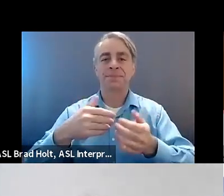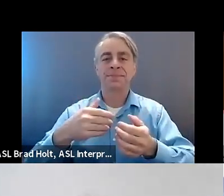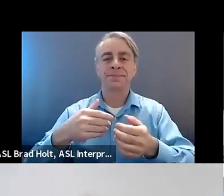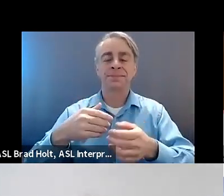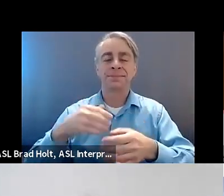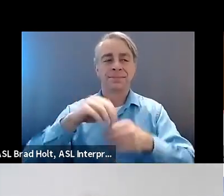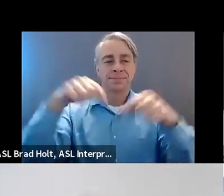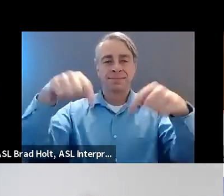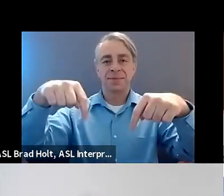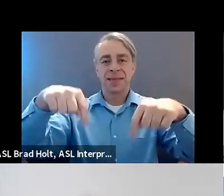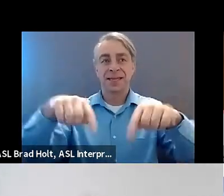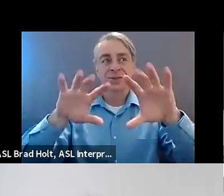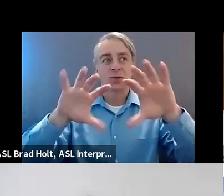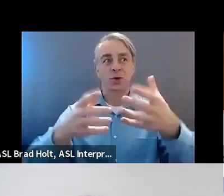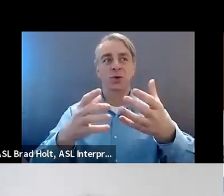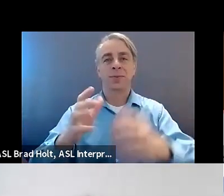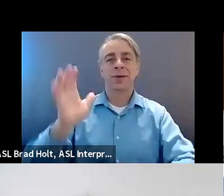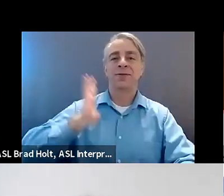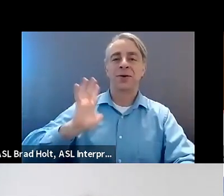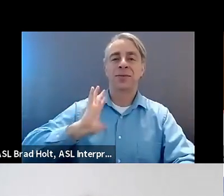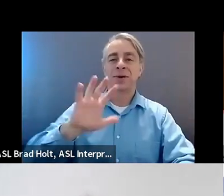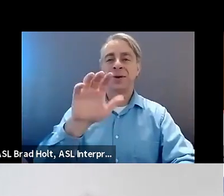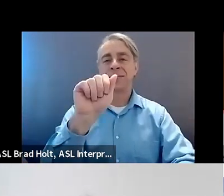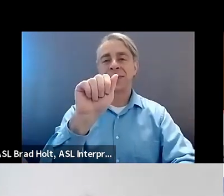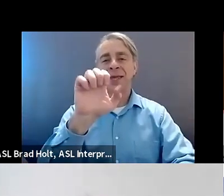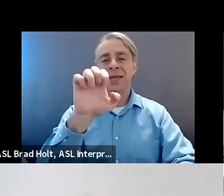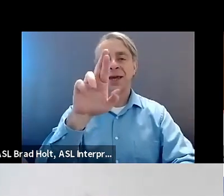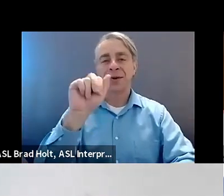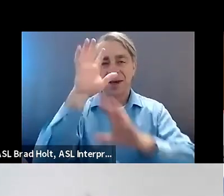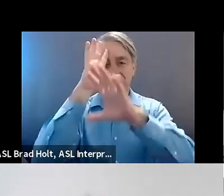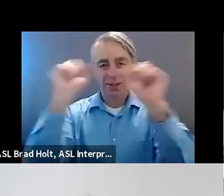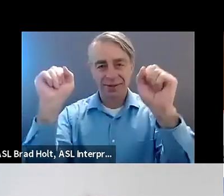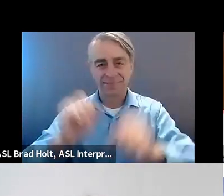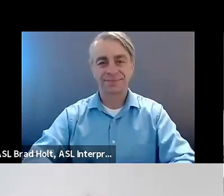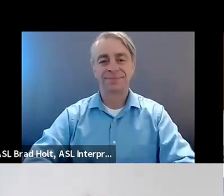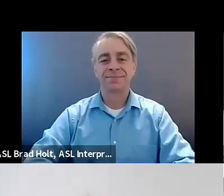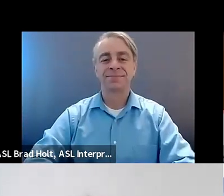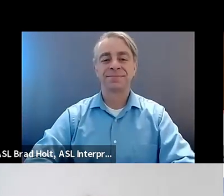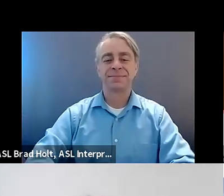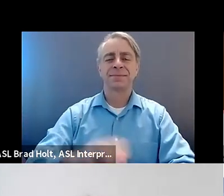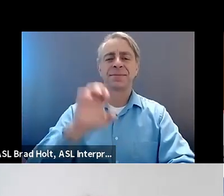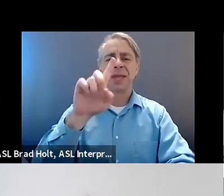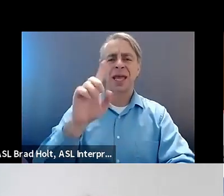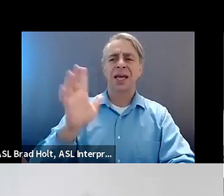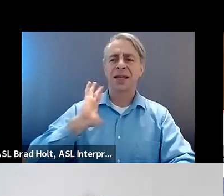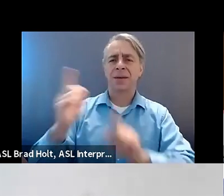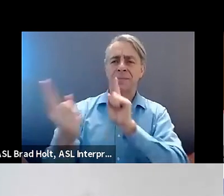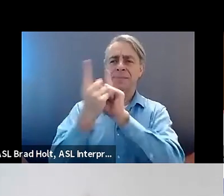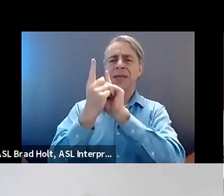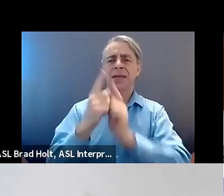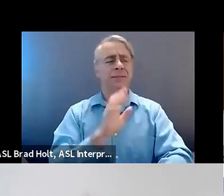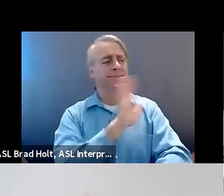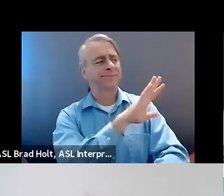group of former AERA presidents. Ed once mentioned to me that his one